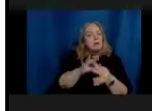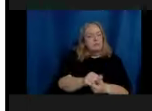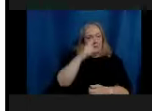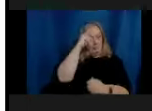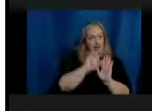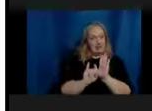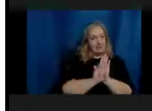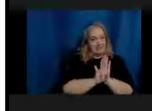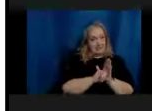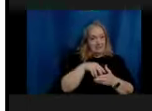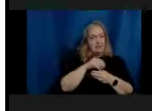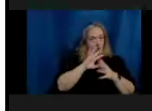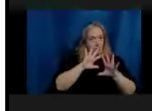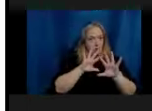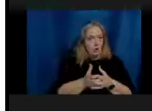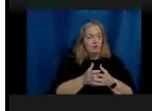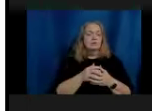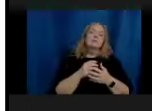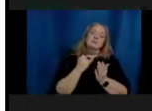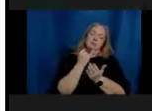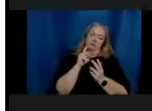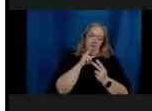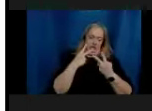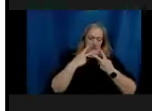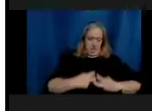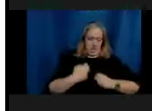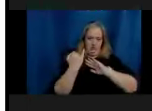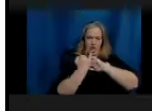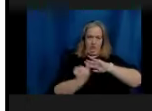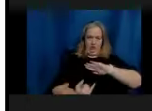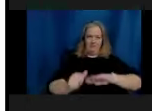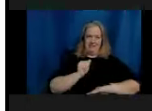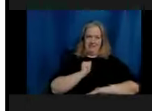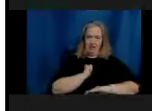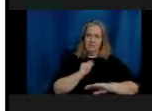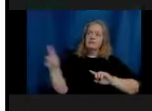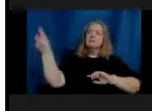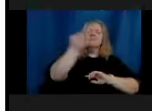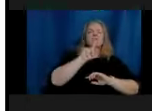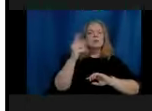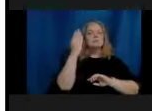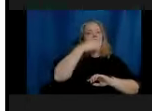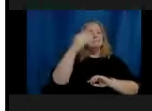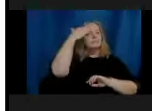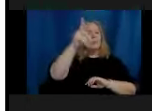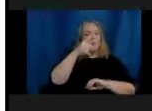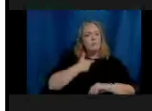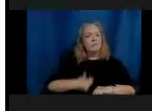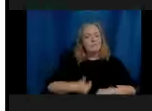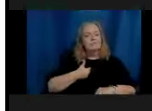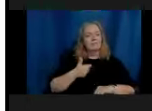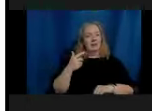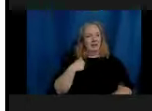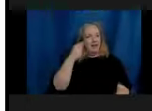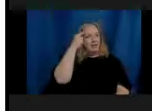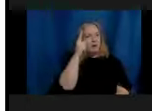about withdrawing oneself, about not truly being known by a larger world. And I thought, who can relate to